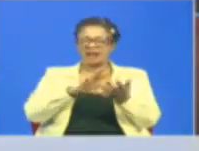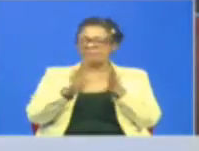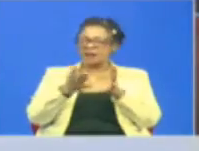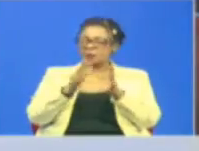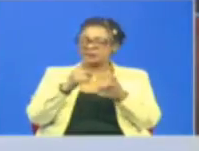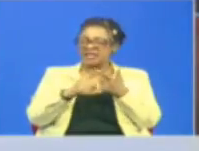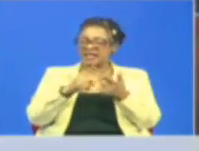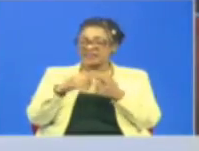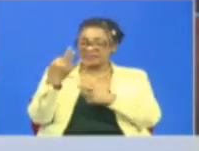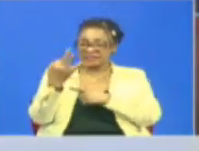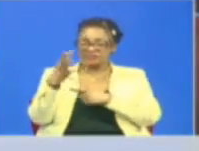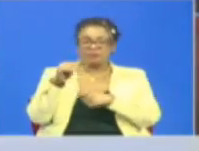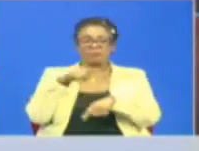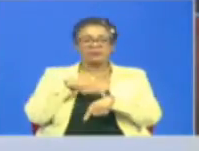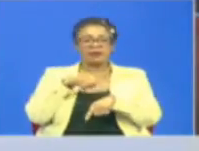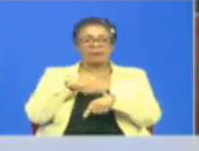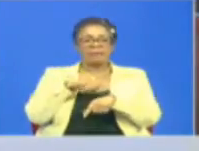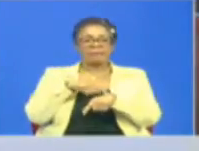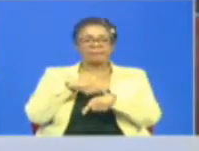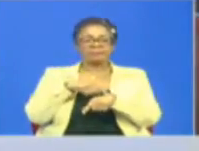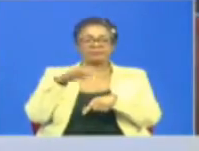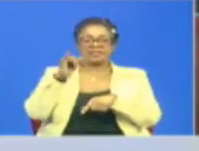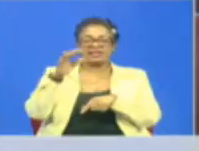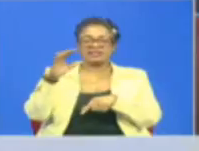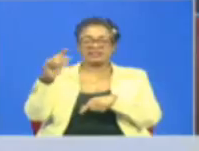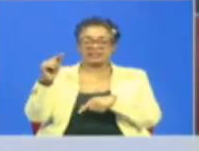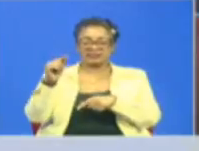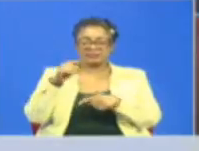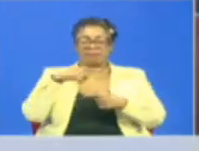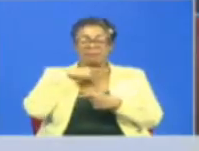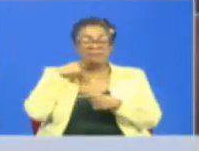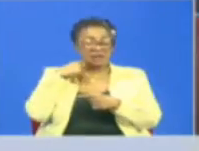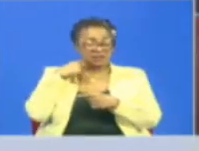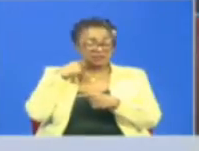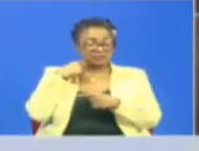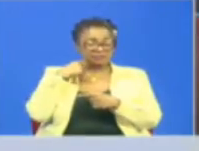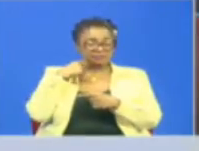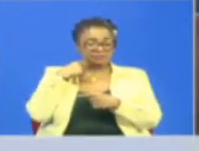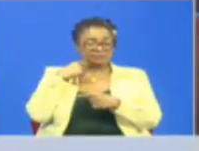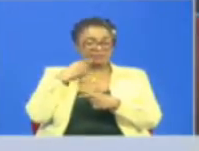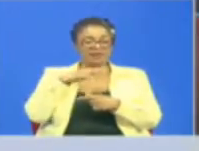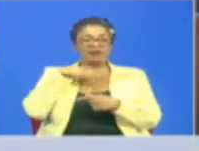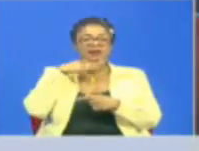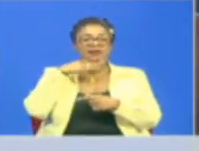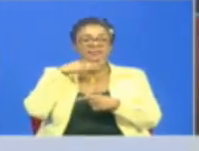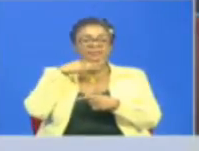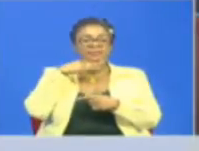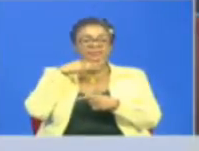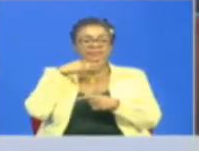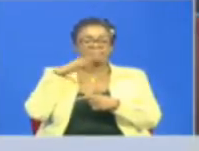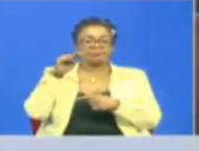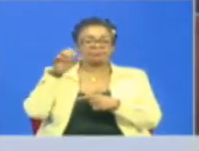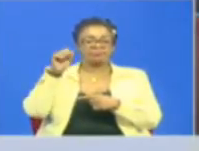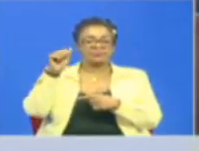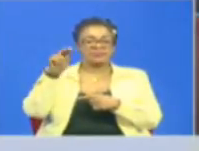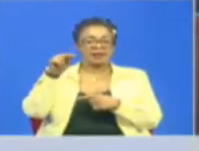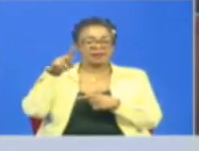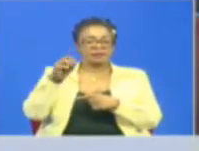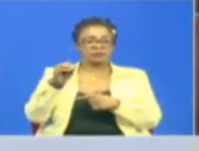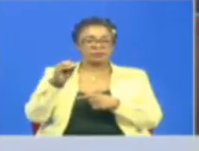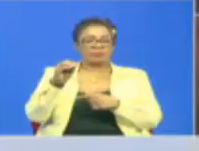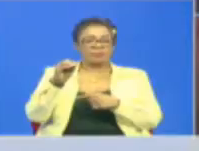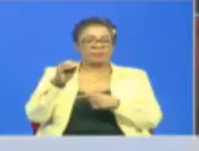since the brutal murder of former ICT manager at the Independent Electoral and Boundaries Commission, Chris Msando, just days into